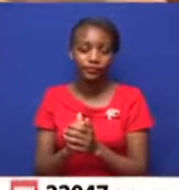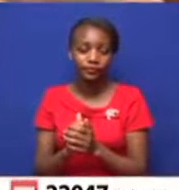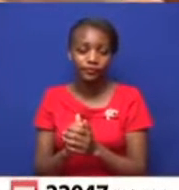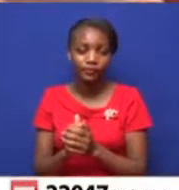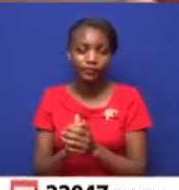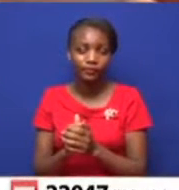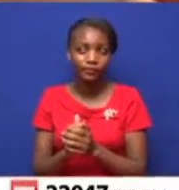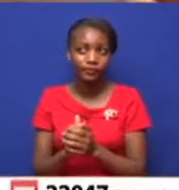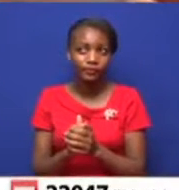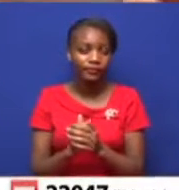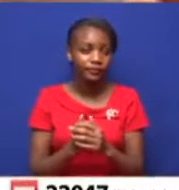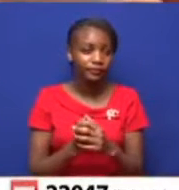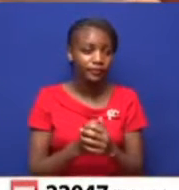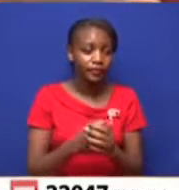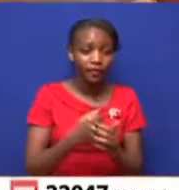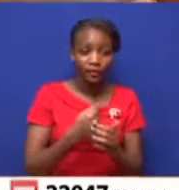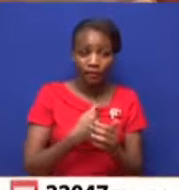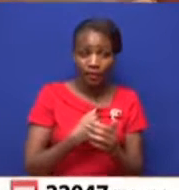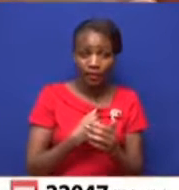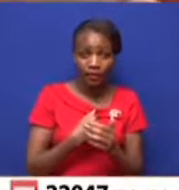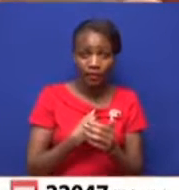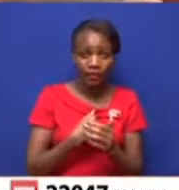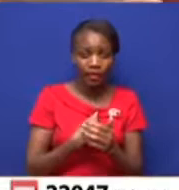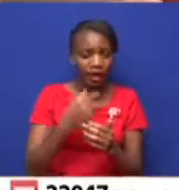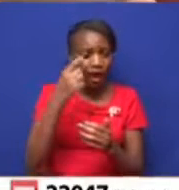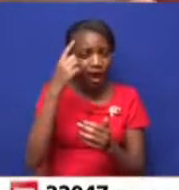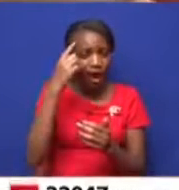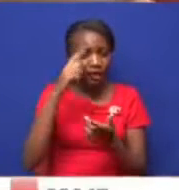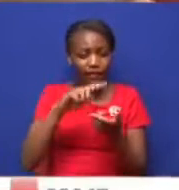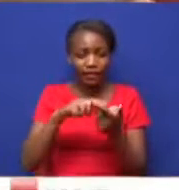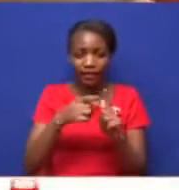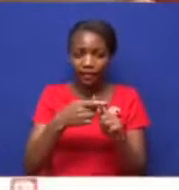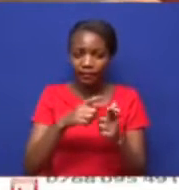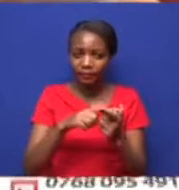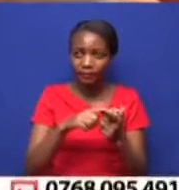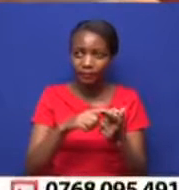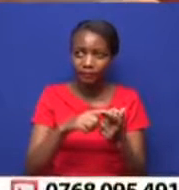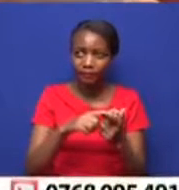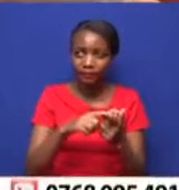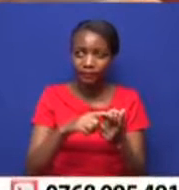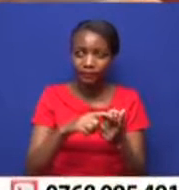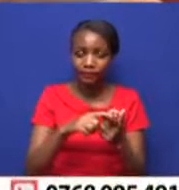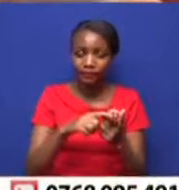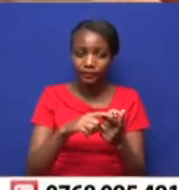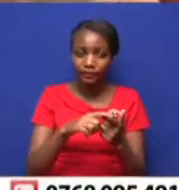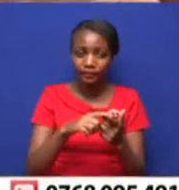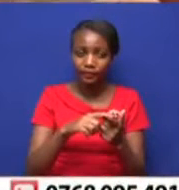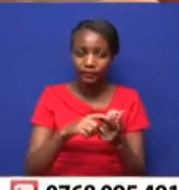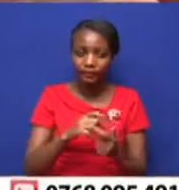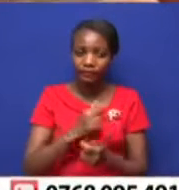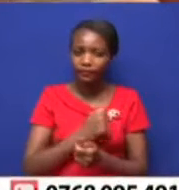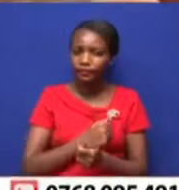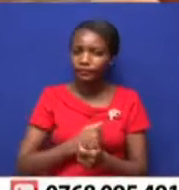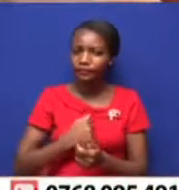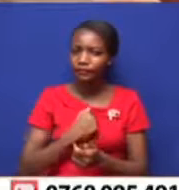I think the one, it might sound like love. You have to love each